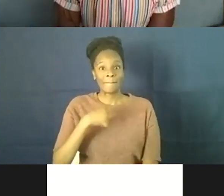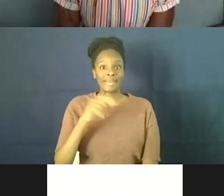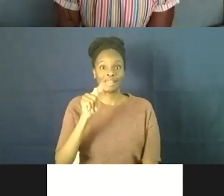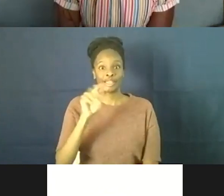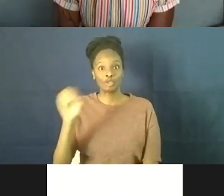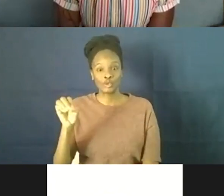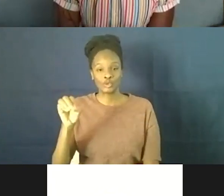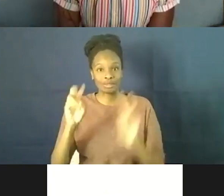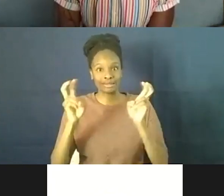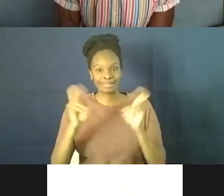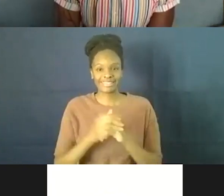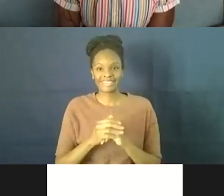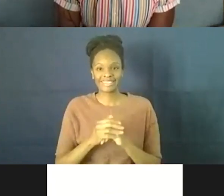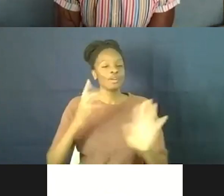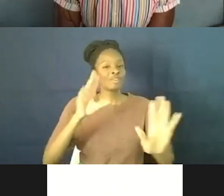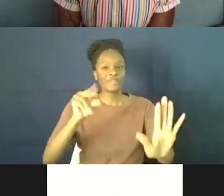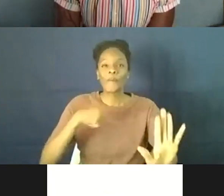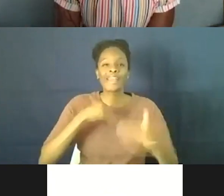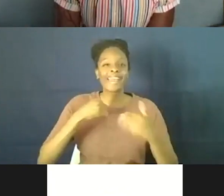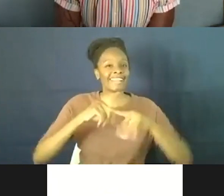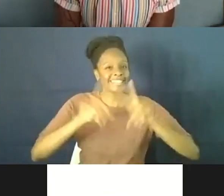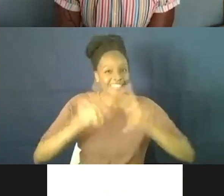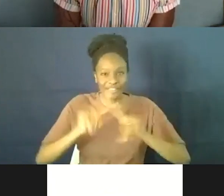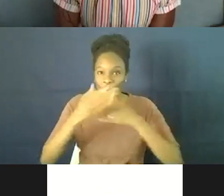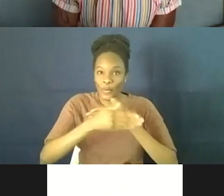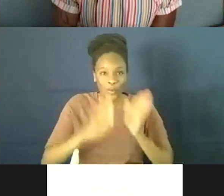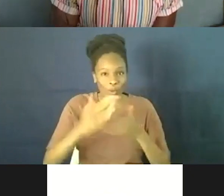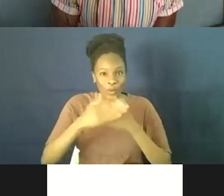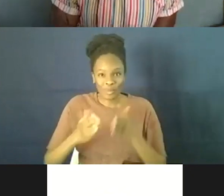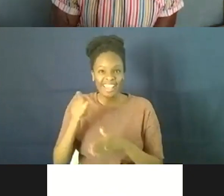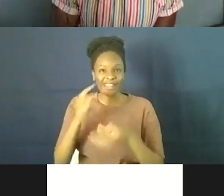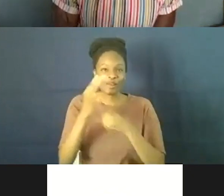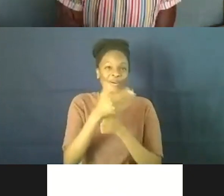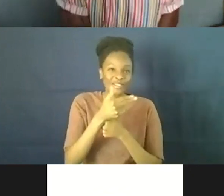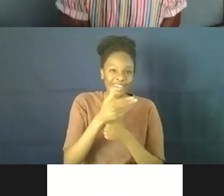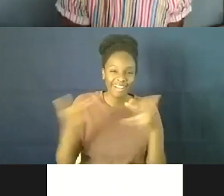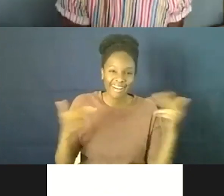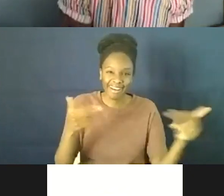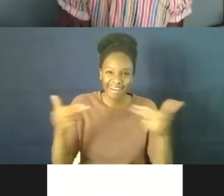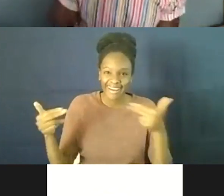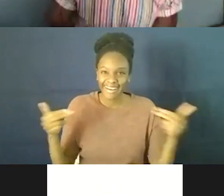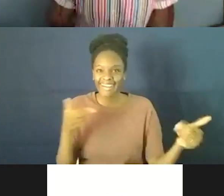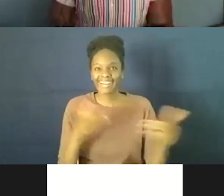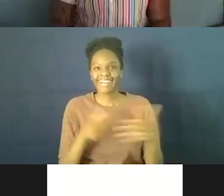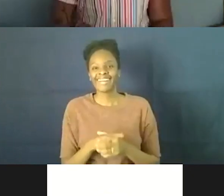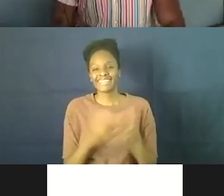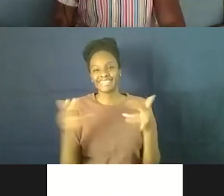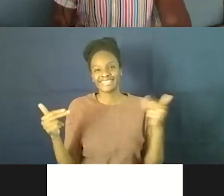coworkers. We were in different rooms. Speak for yourself. Yeah, I was about to say.